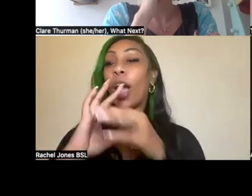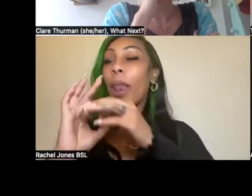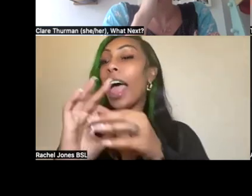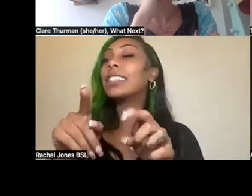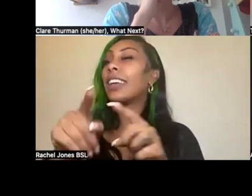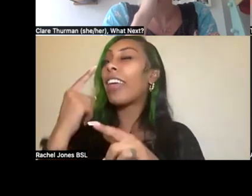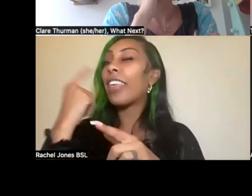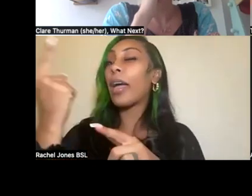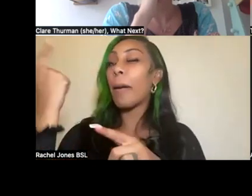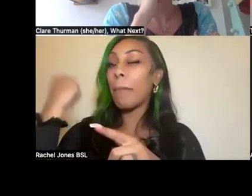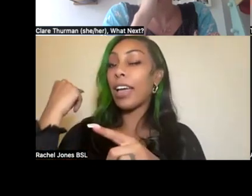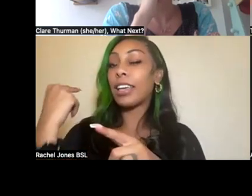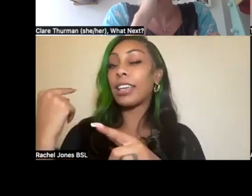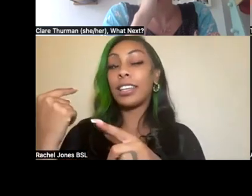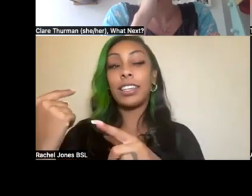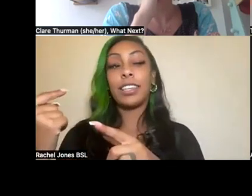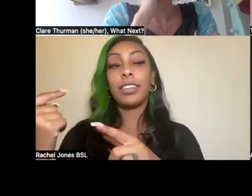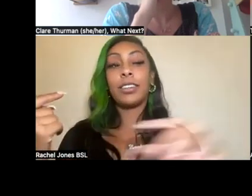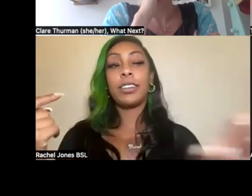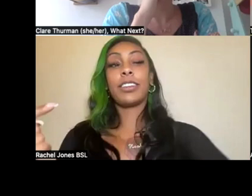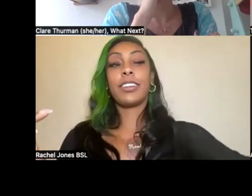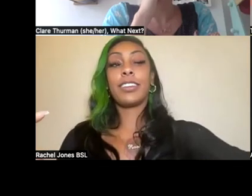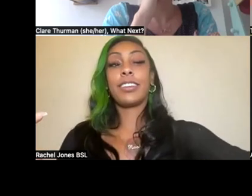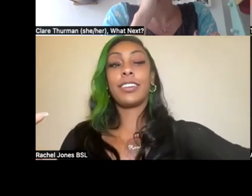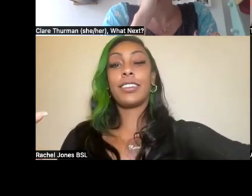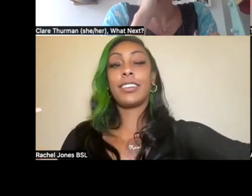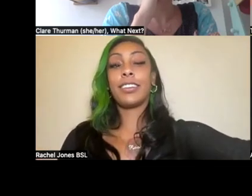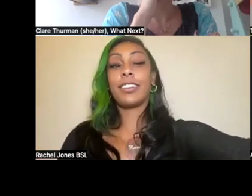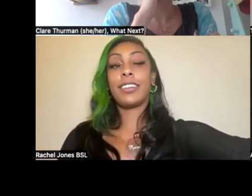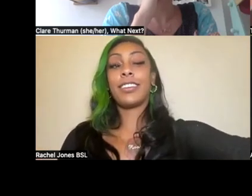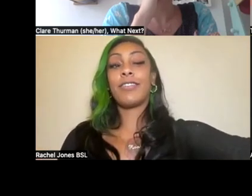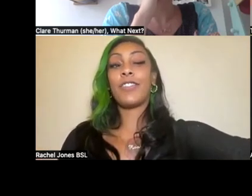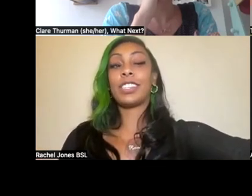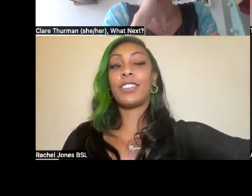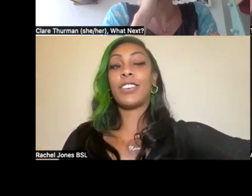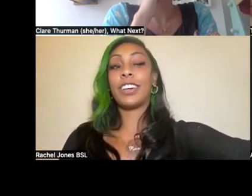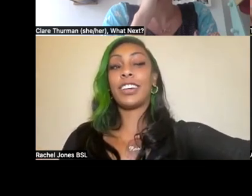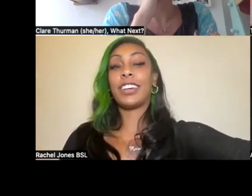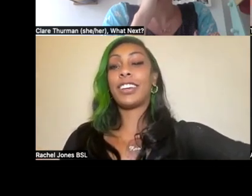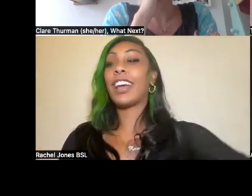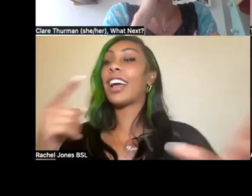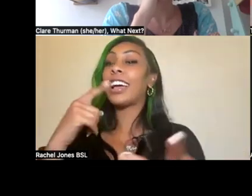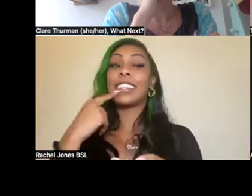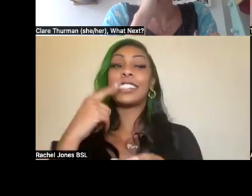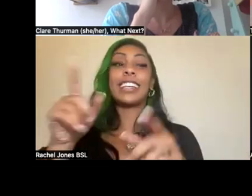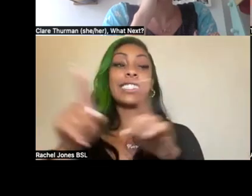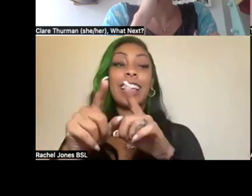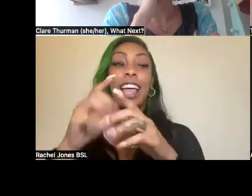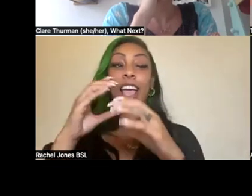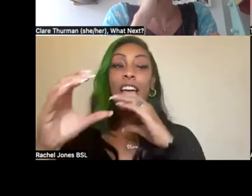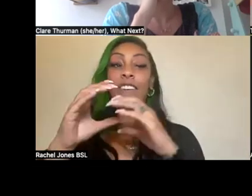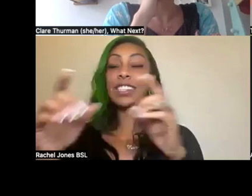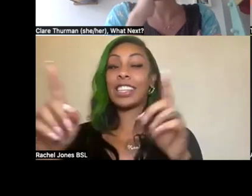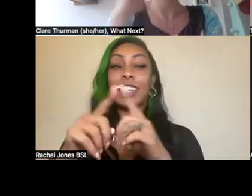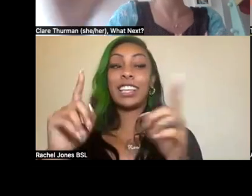going back to what I said before, the activation, how can we activate what we know already rather than having the same conversation about the same change over